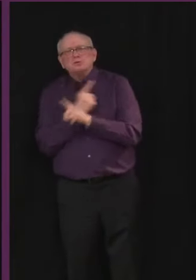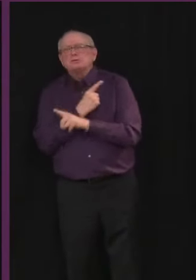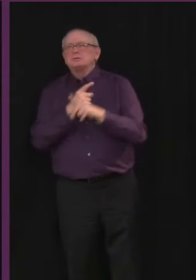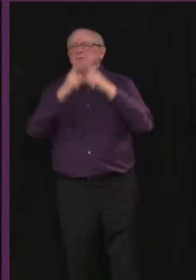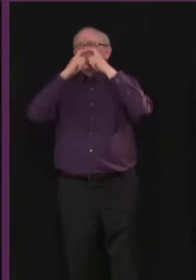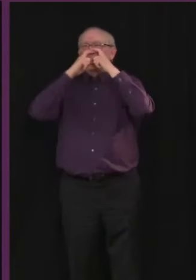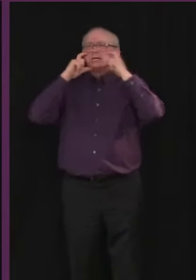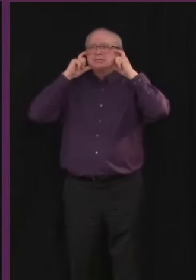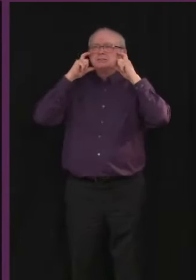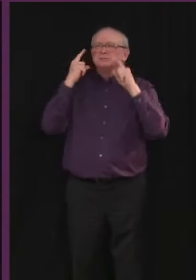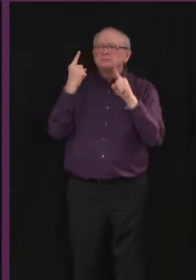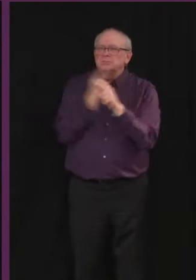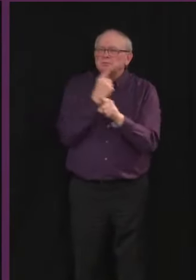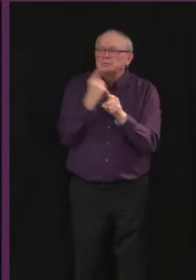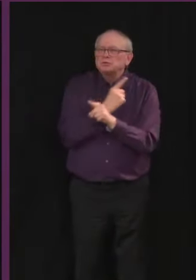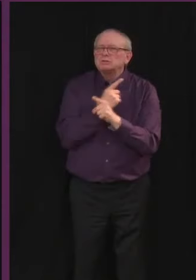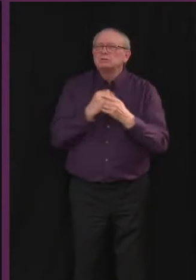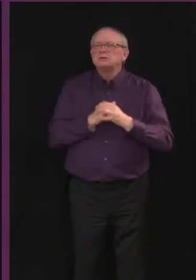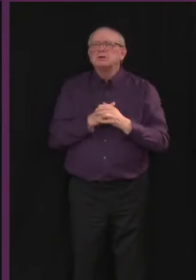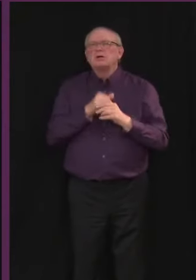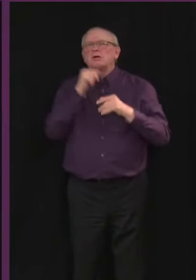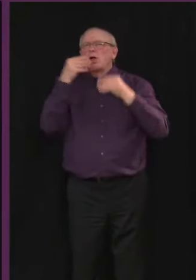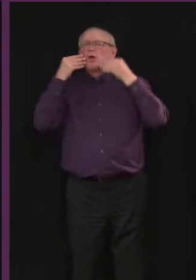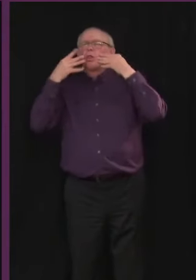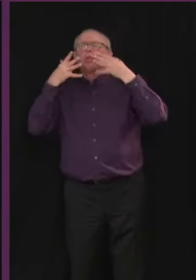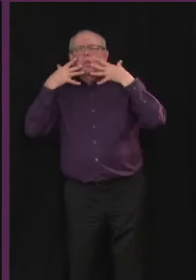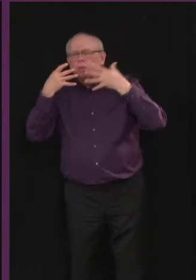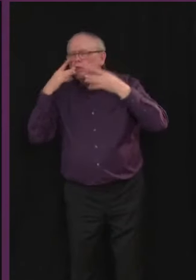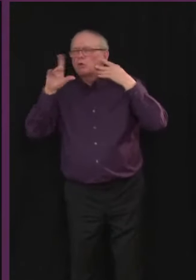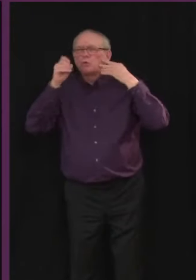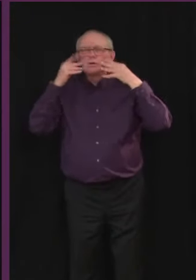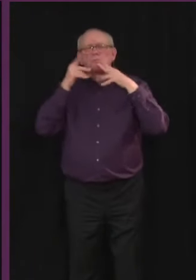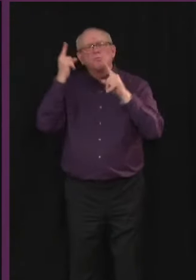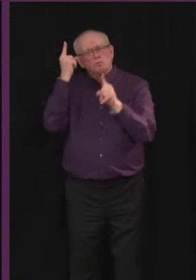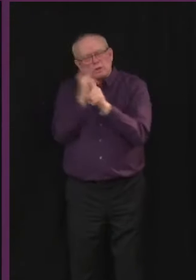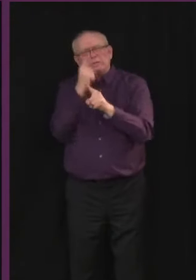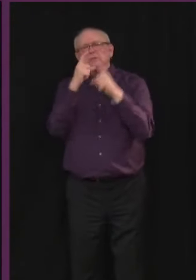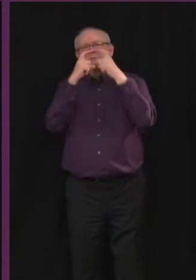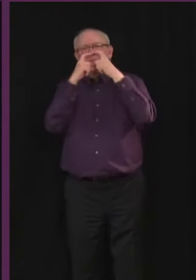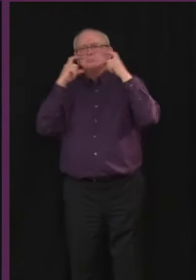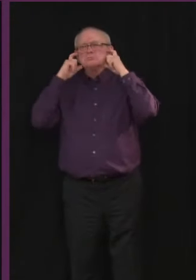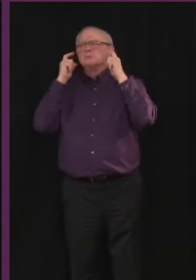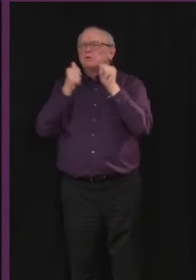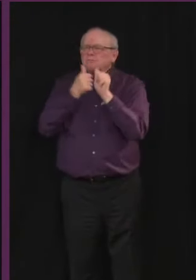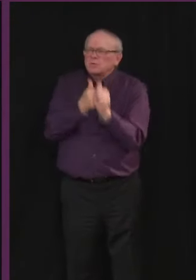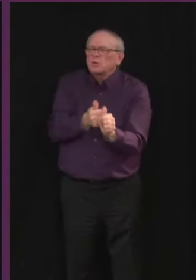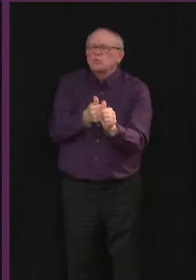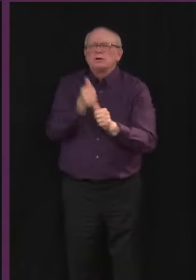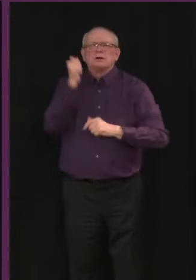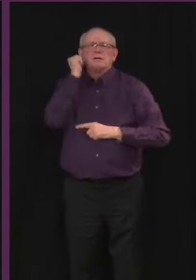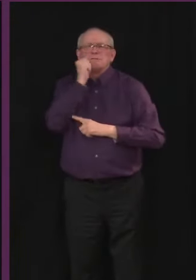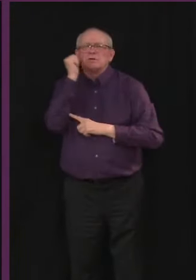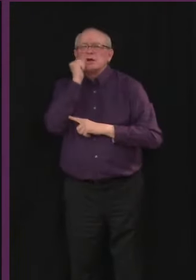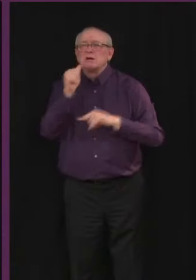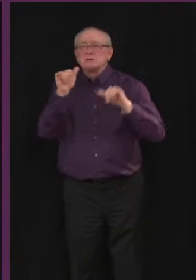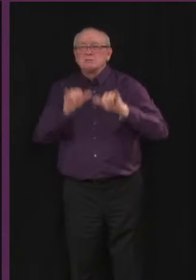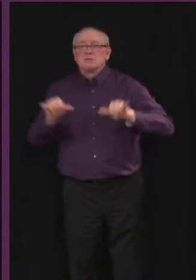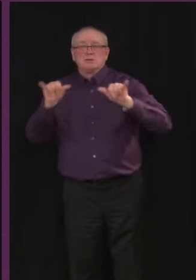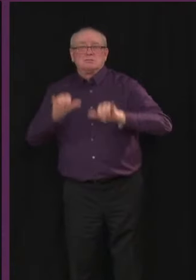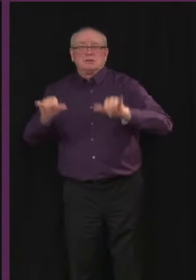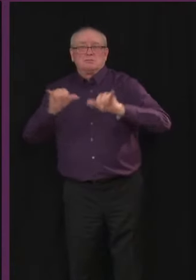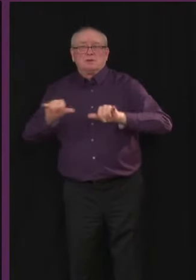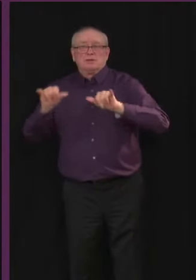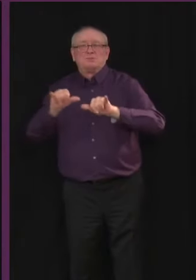of those things that we talk about all the time. When we're doing them in a regular and consistent way, they will help protect not just against